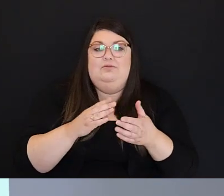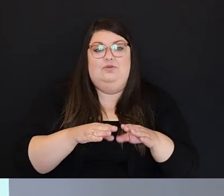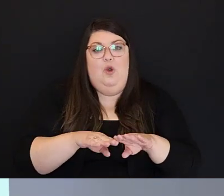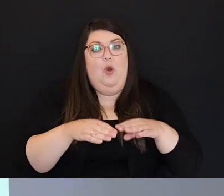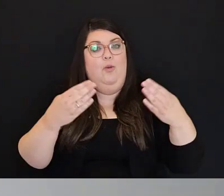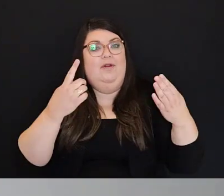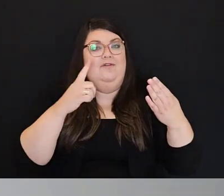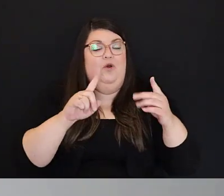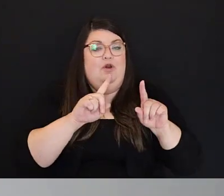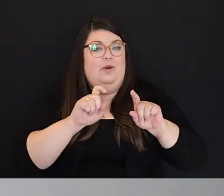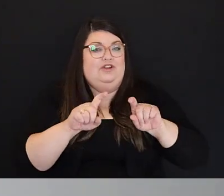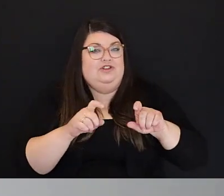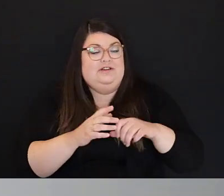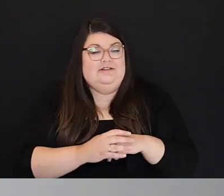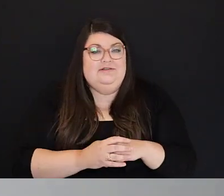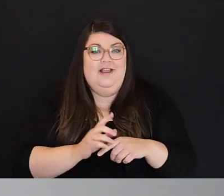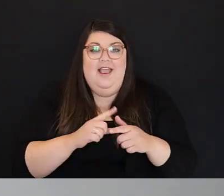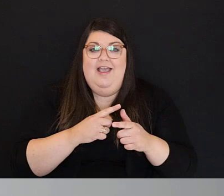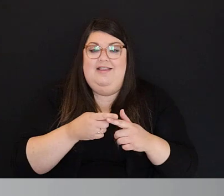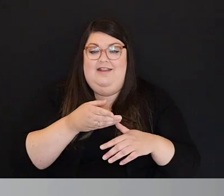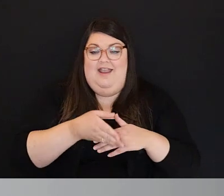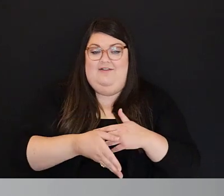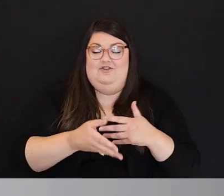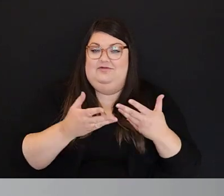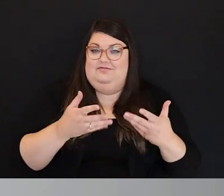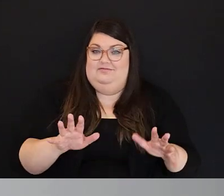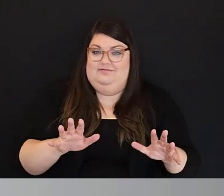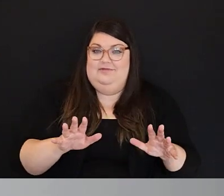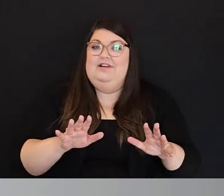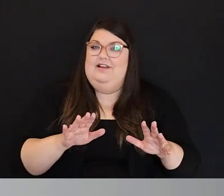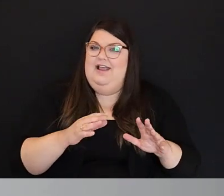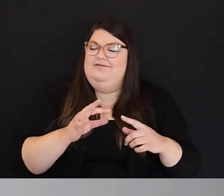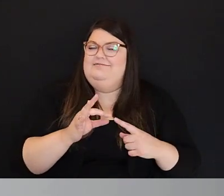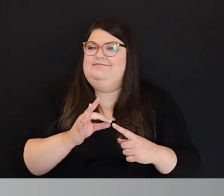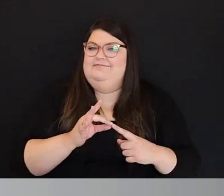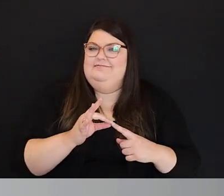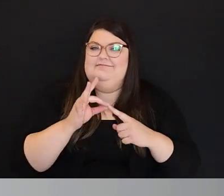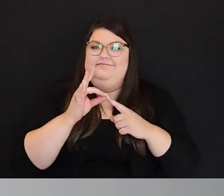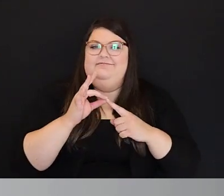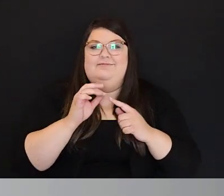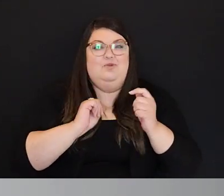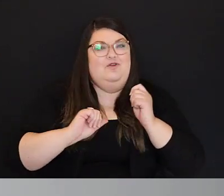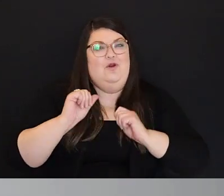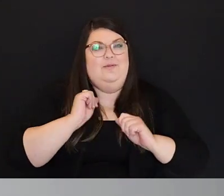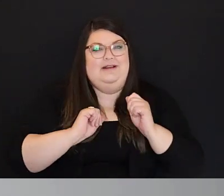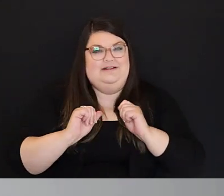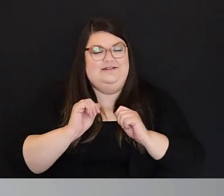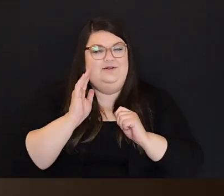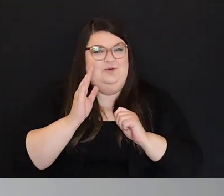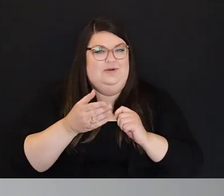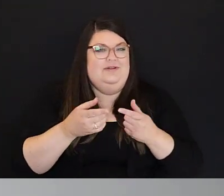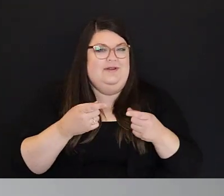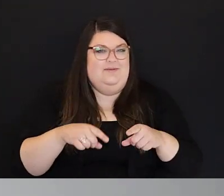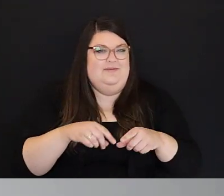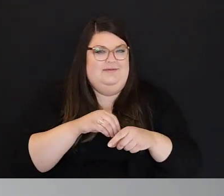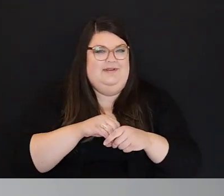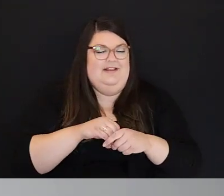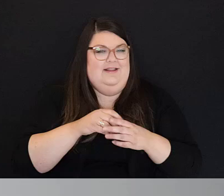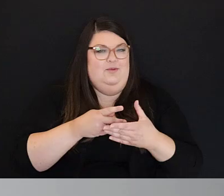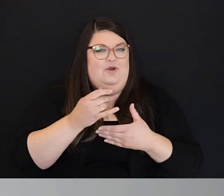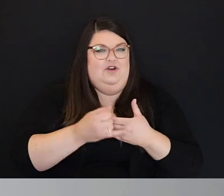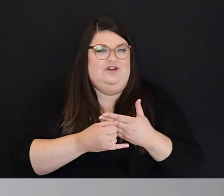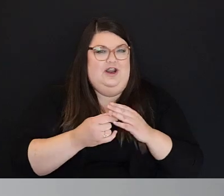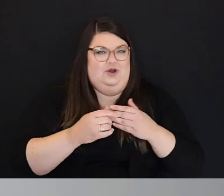up for questions. And then afterwards, there's a special that will be taking place in the project